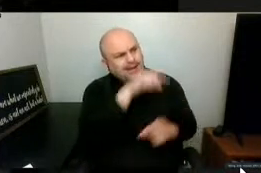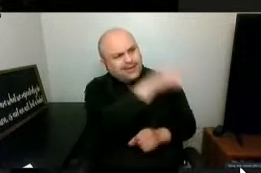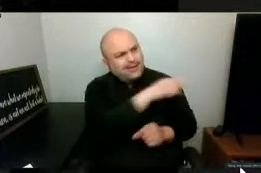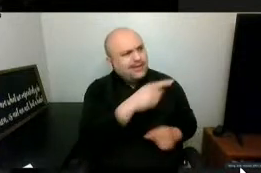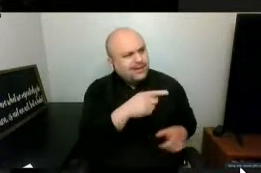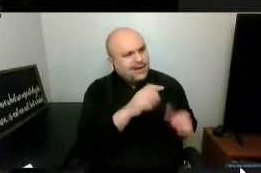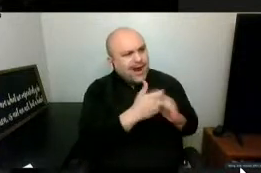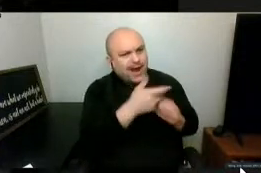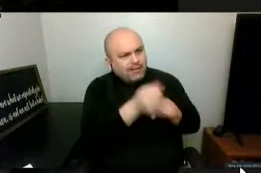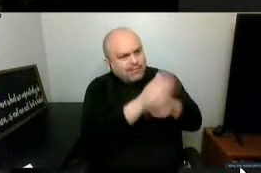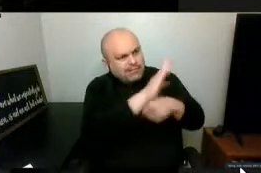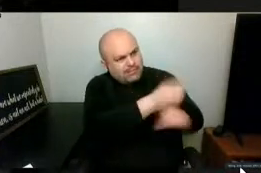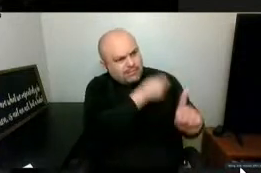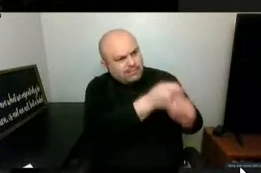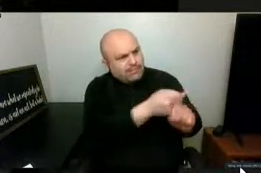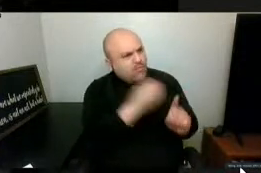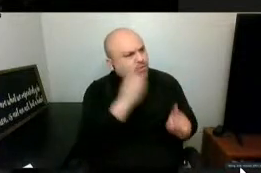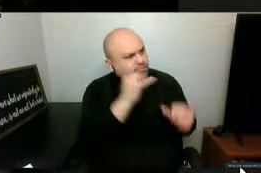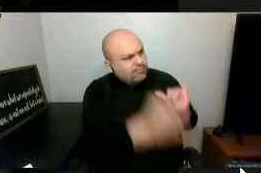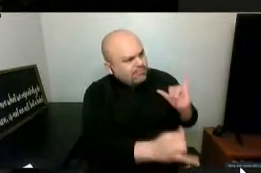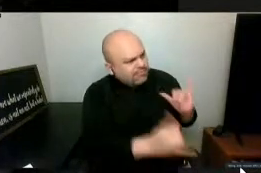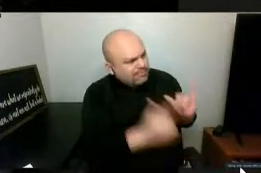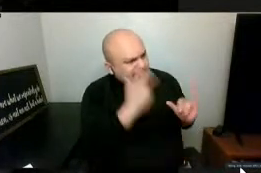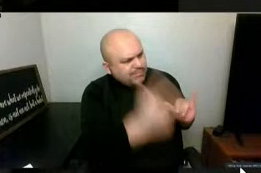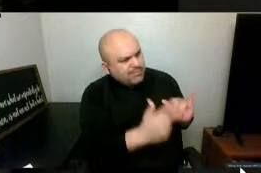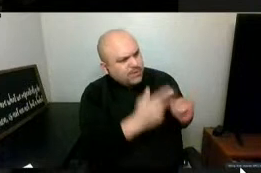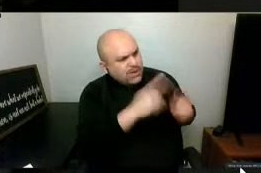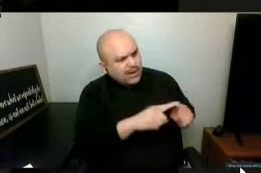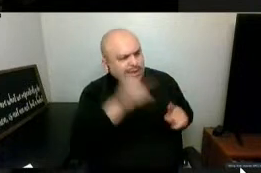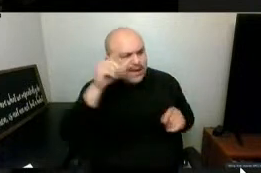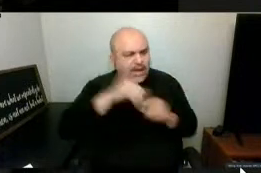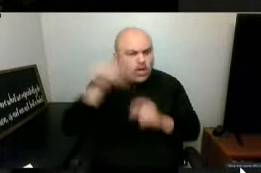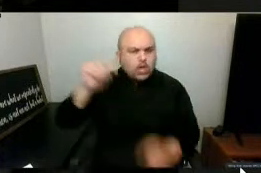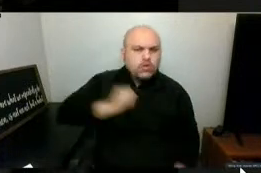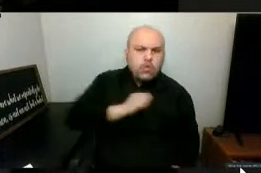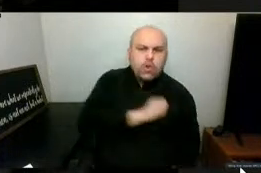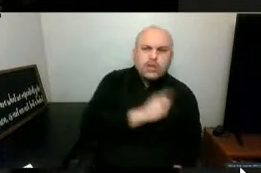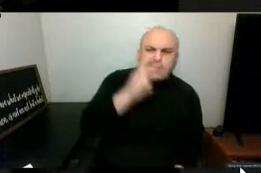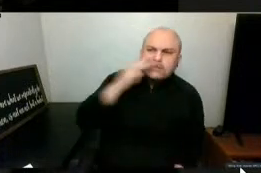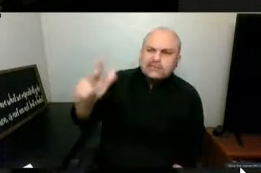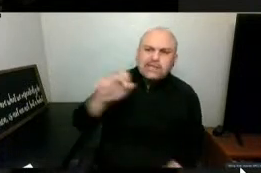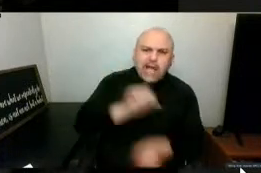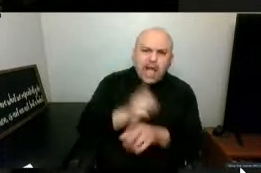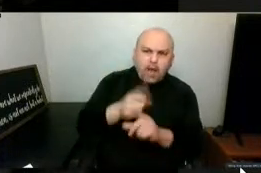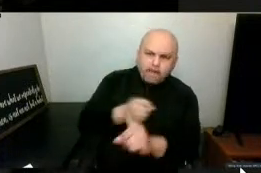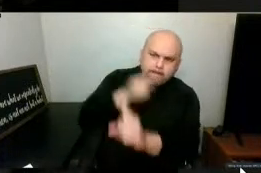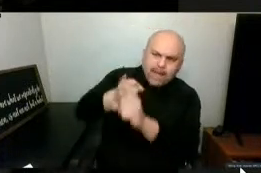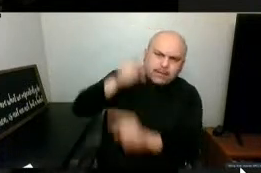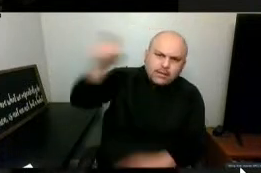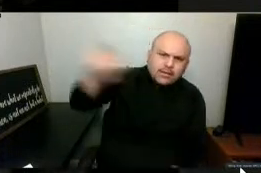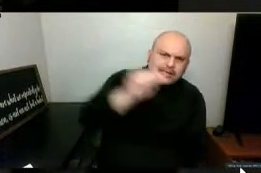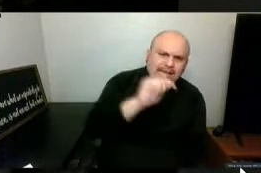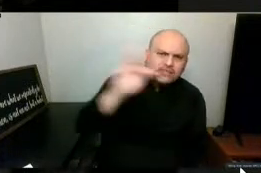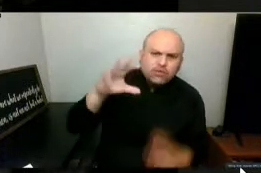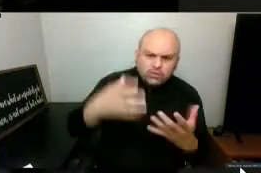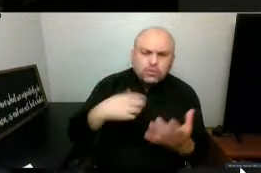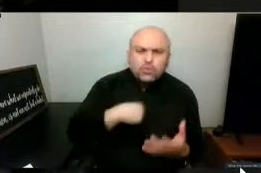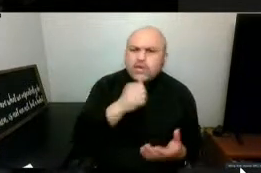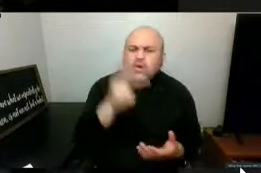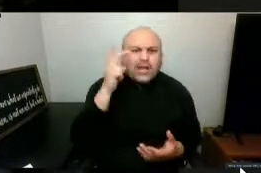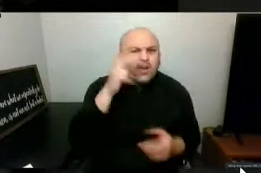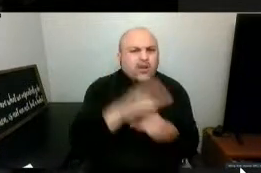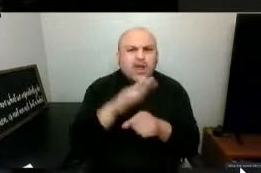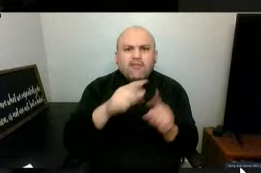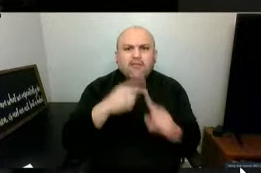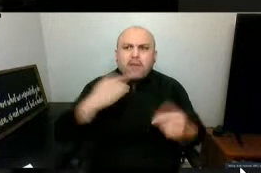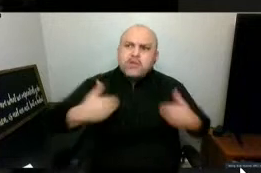we look at the impact that Vincent Toranzo has had on this task force, we don't hear enough directly from young folks about the